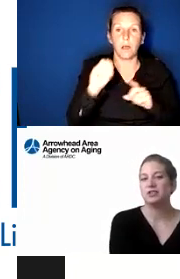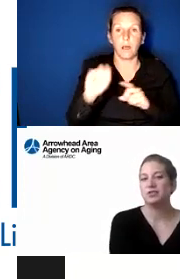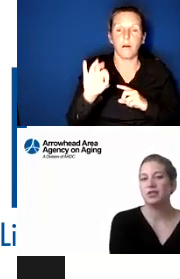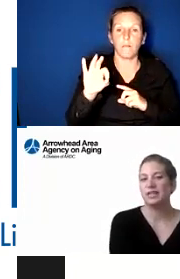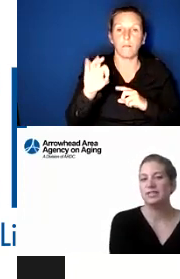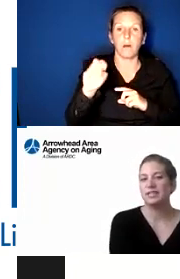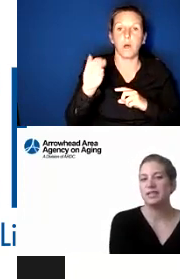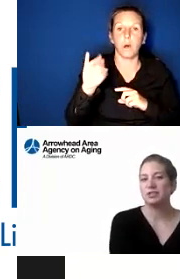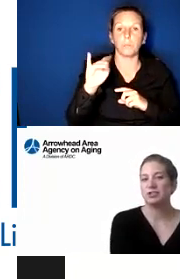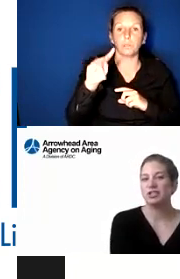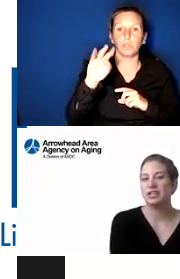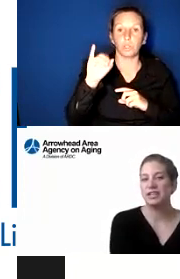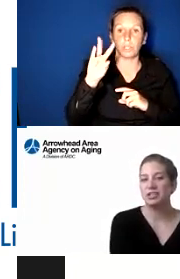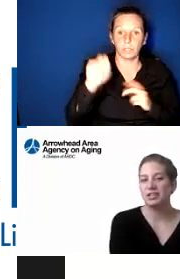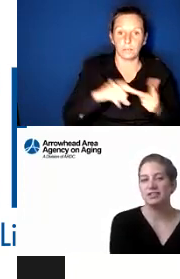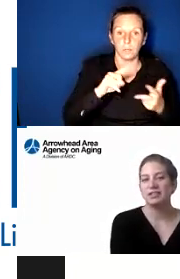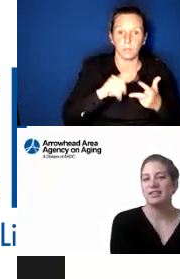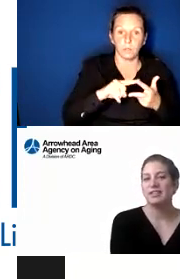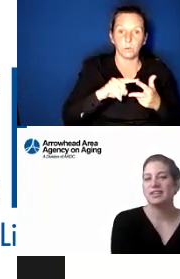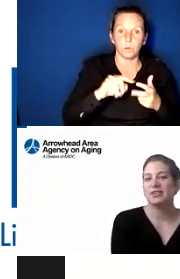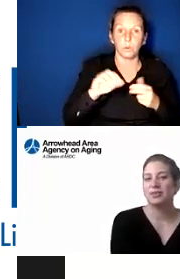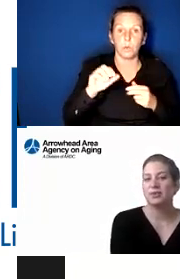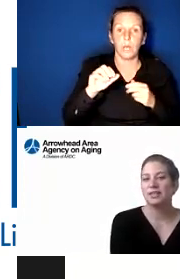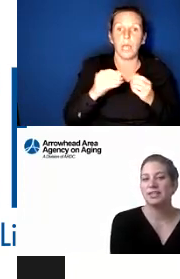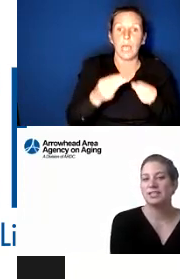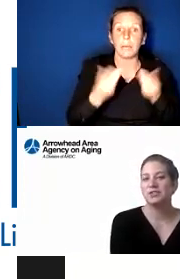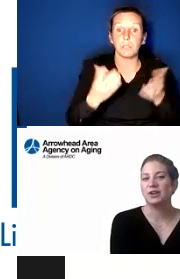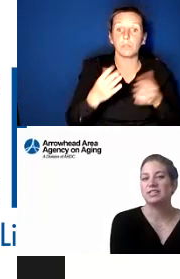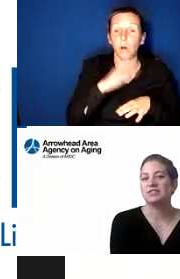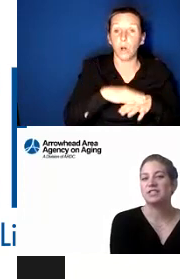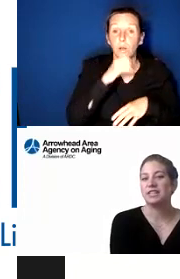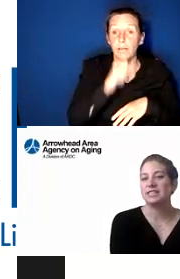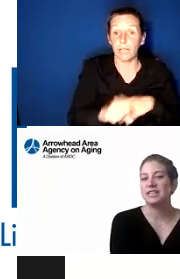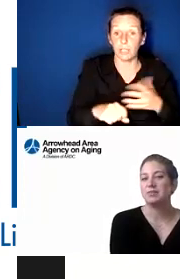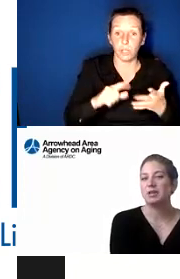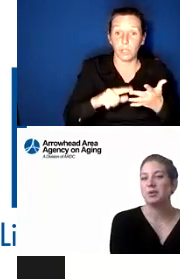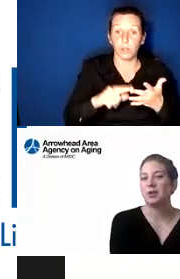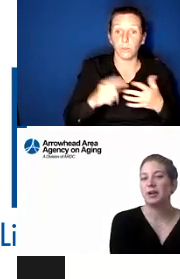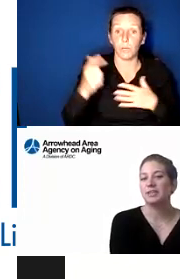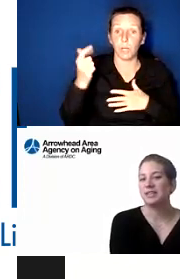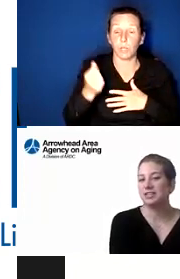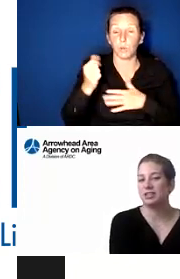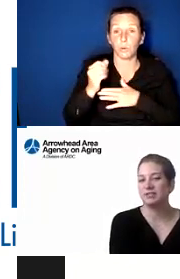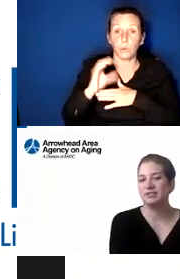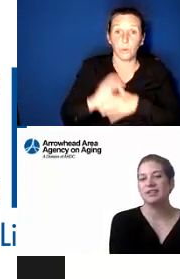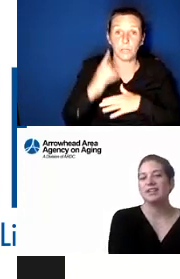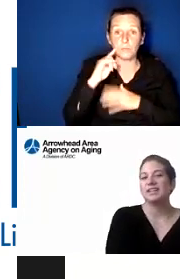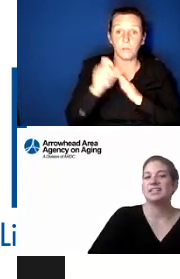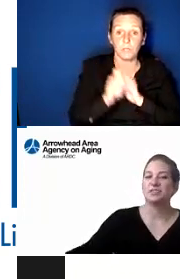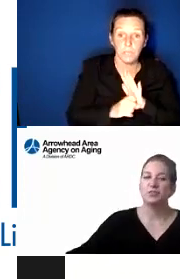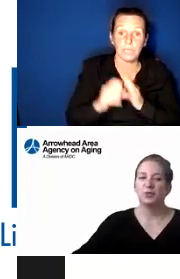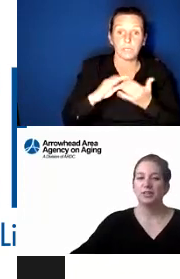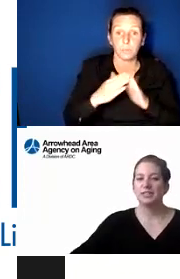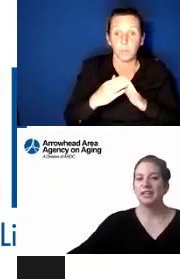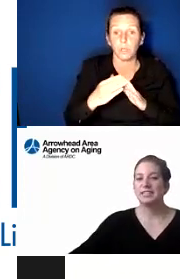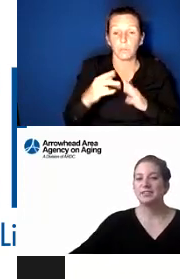Title II is Administration on Aging. Title III is Grants for States and Community Programs on Aging.